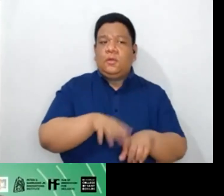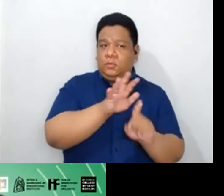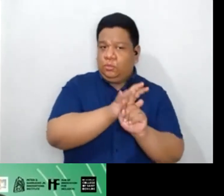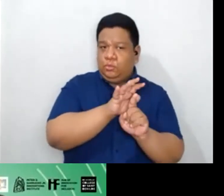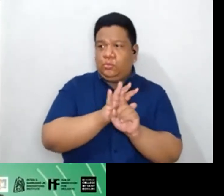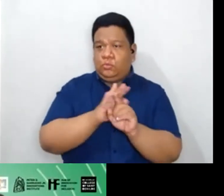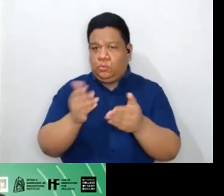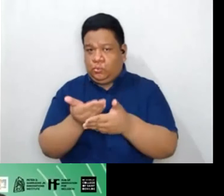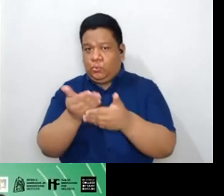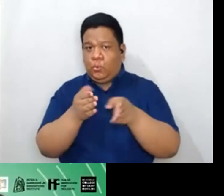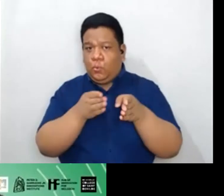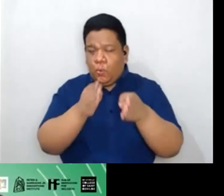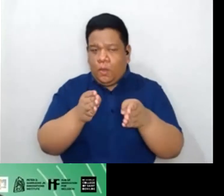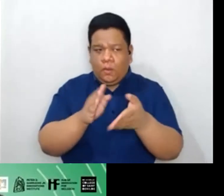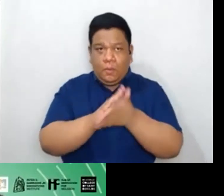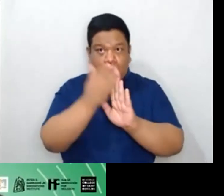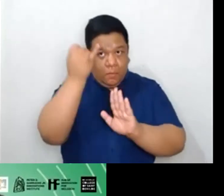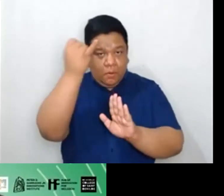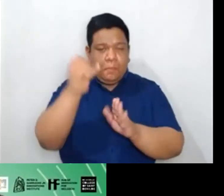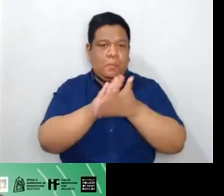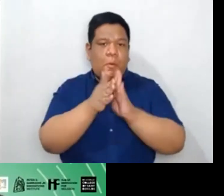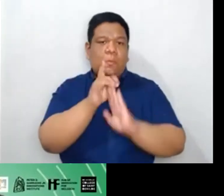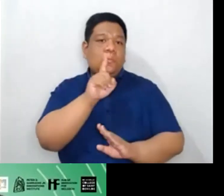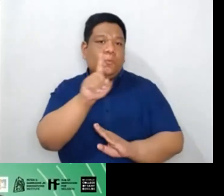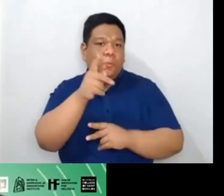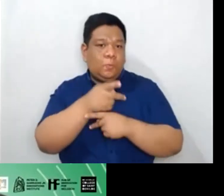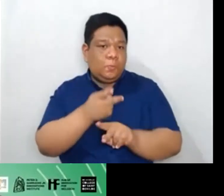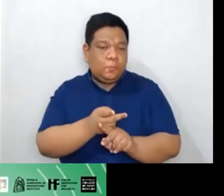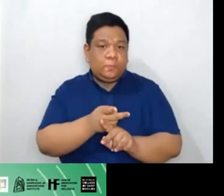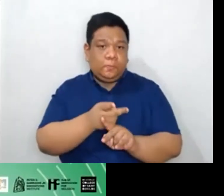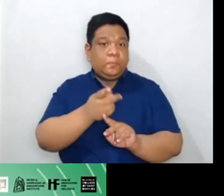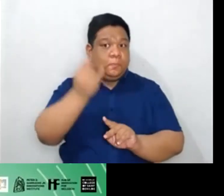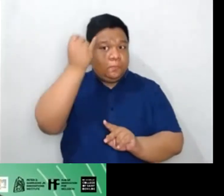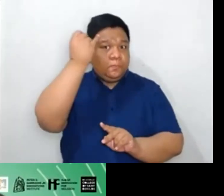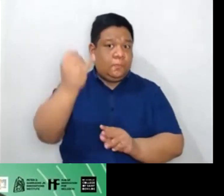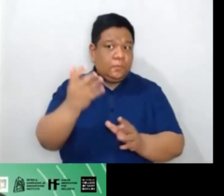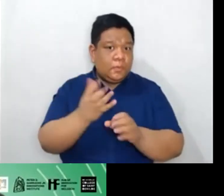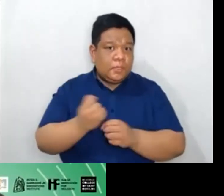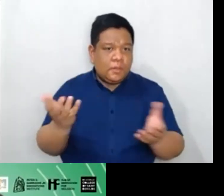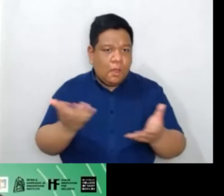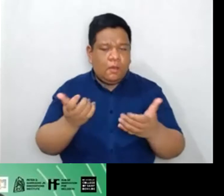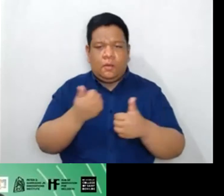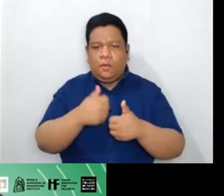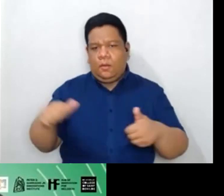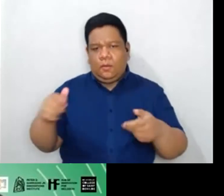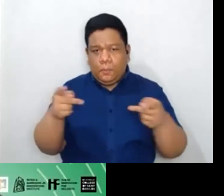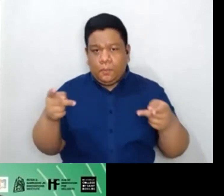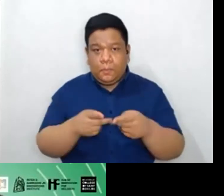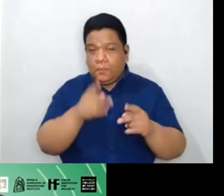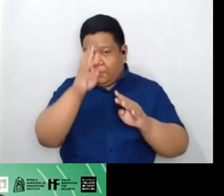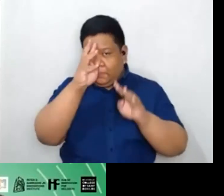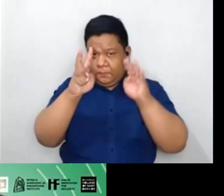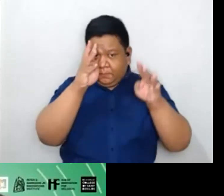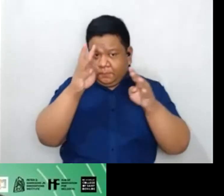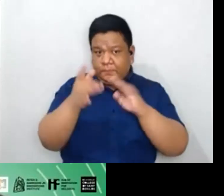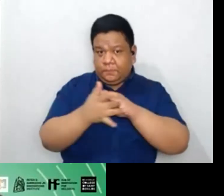ideas into real products. He believes that ideas can come from anywhere, and digital fabrication technologies make